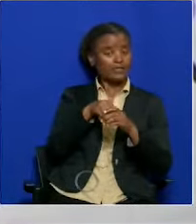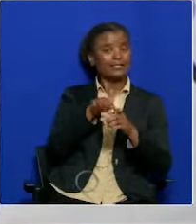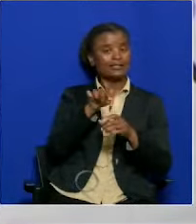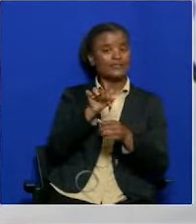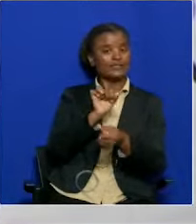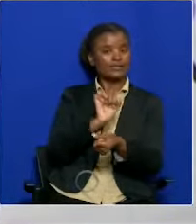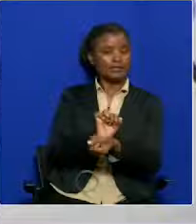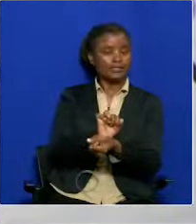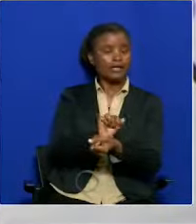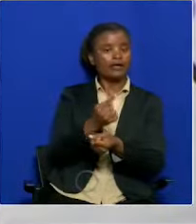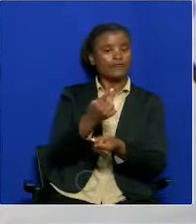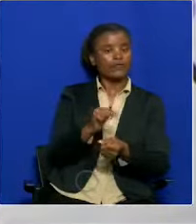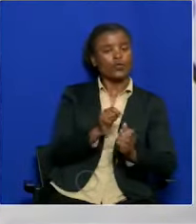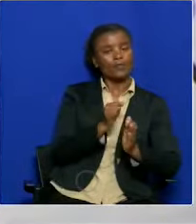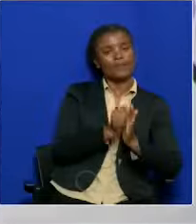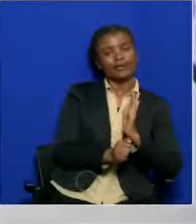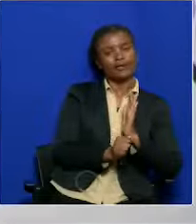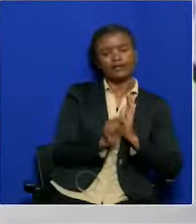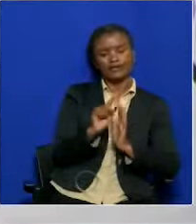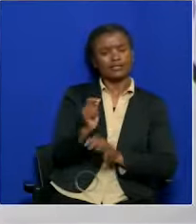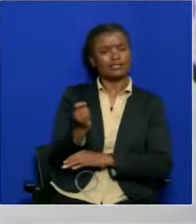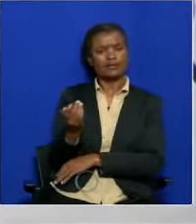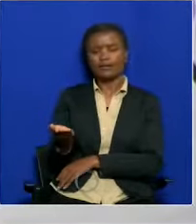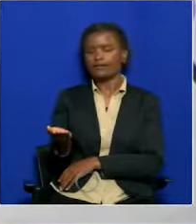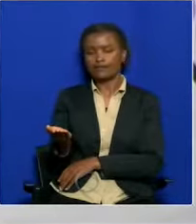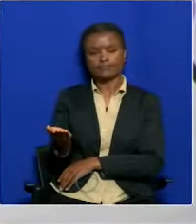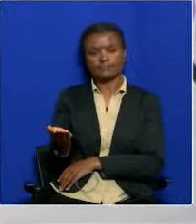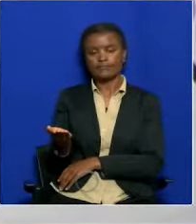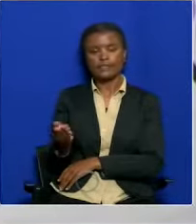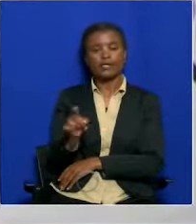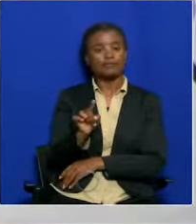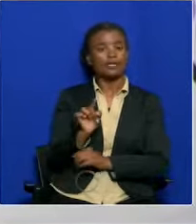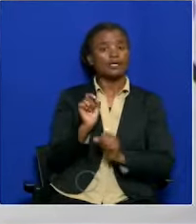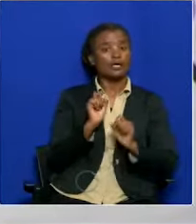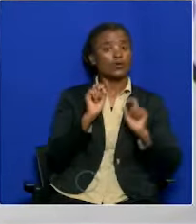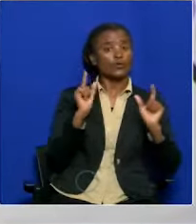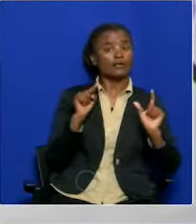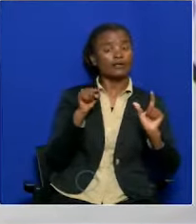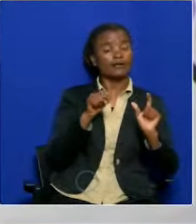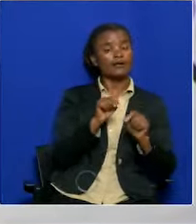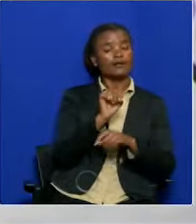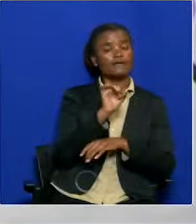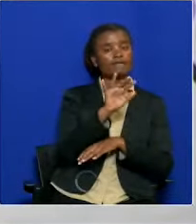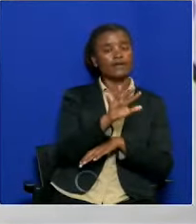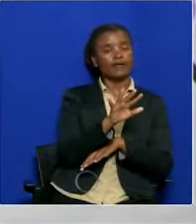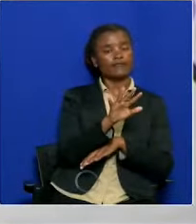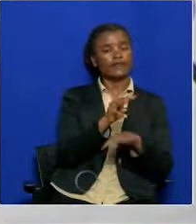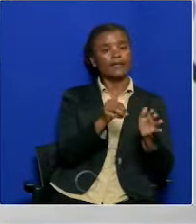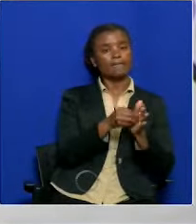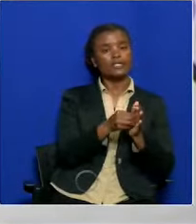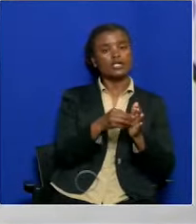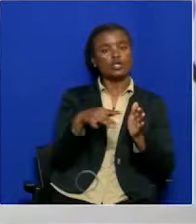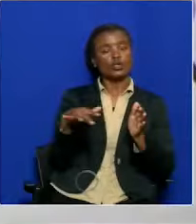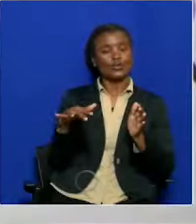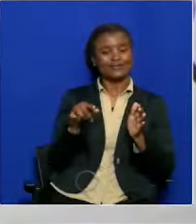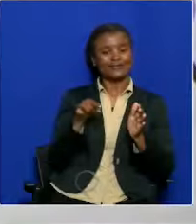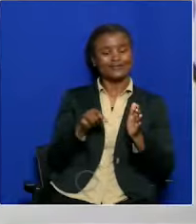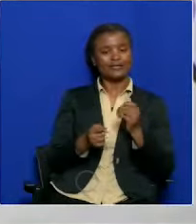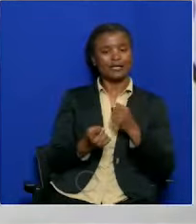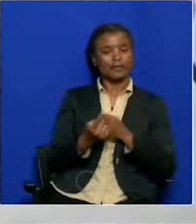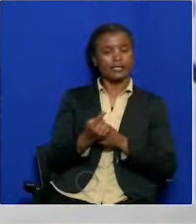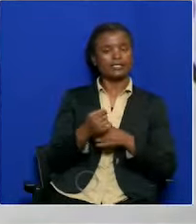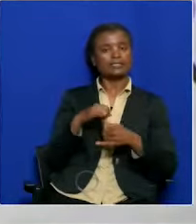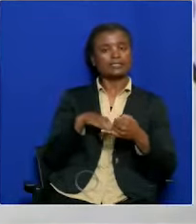But I became aware of the 5 million you were referring to in September 2024,